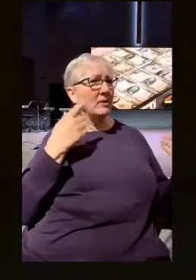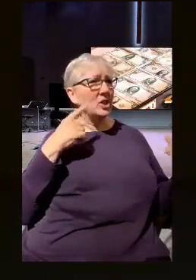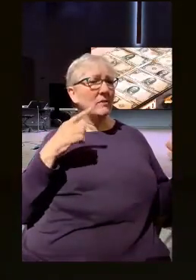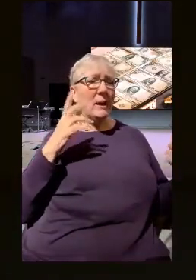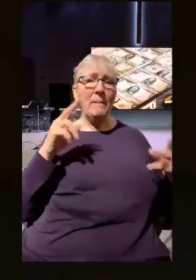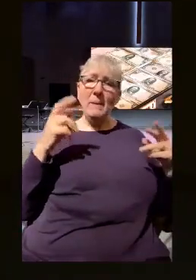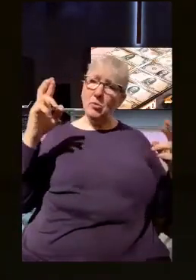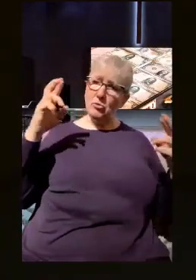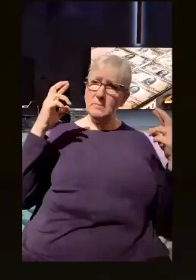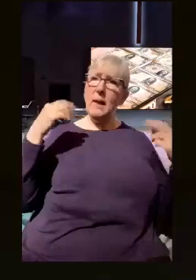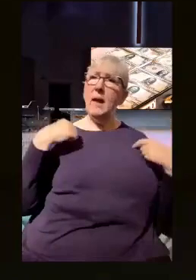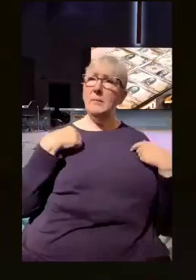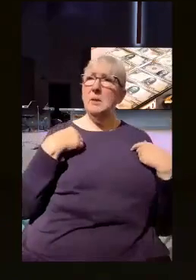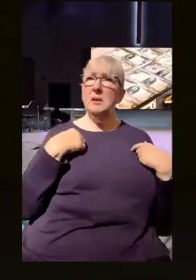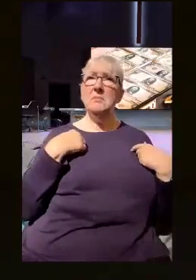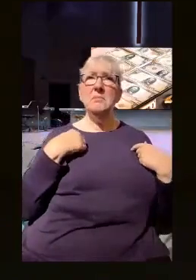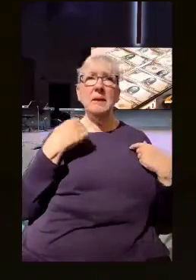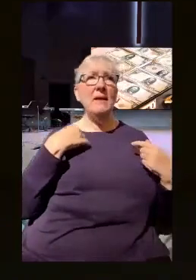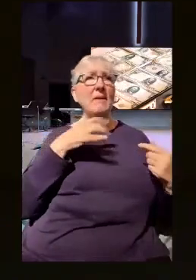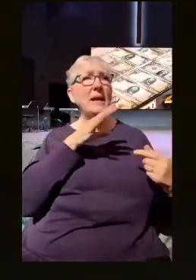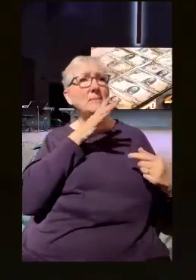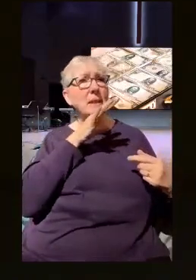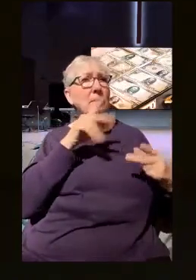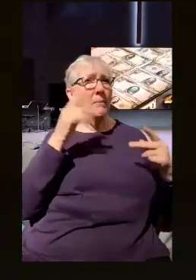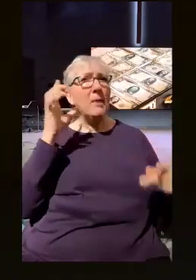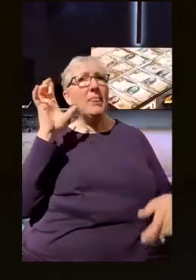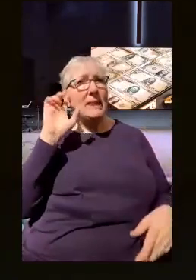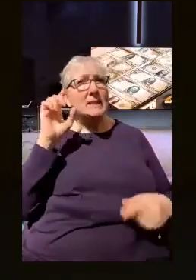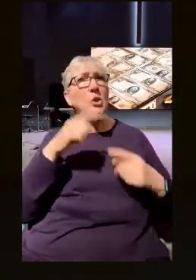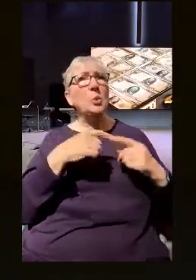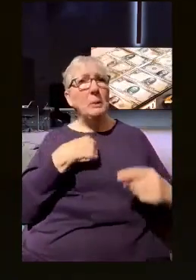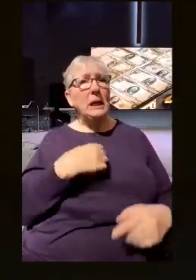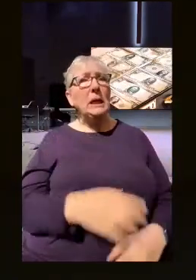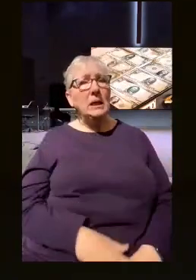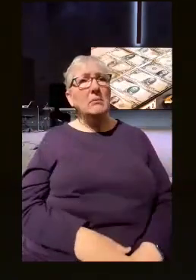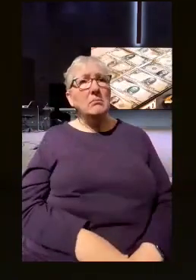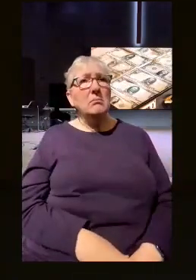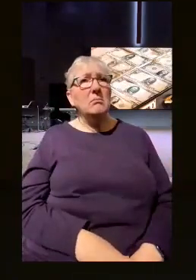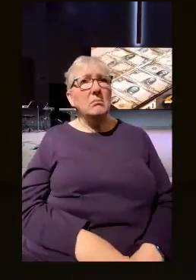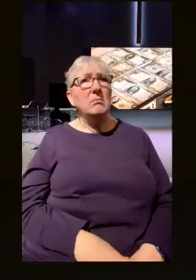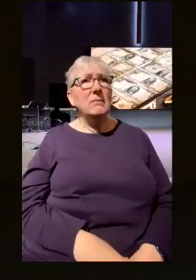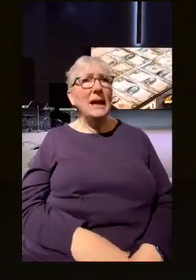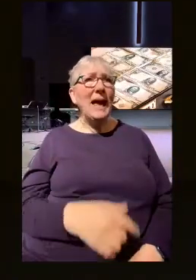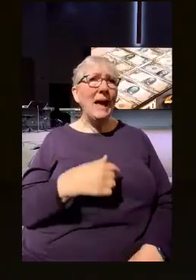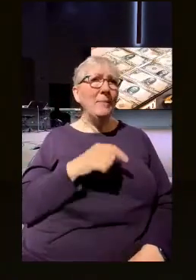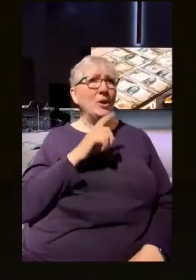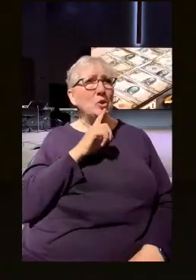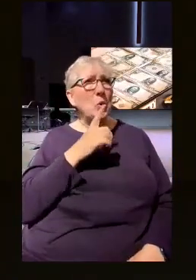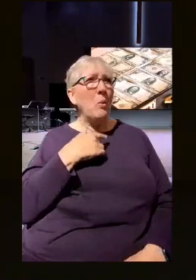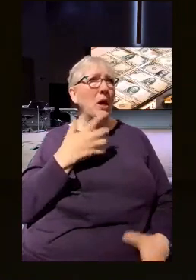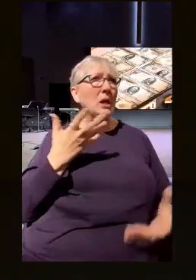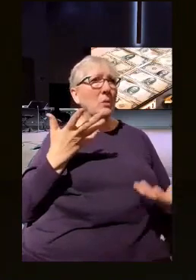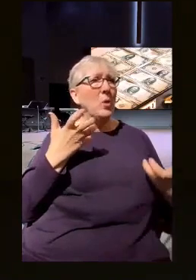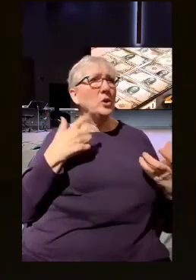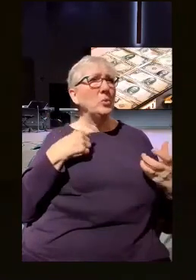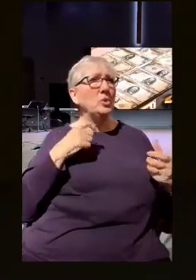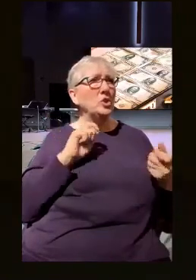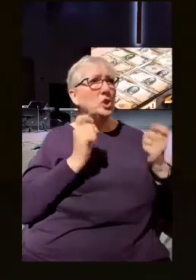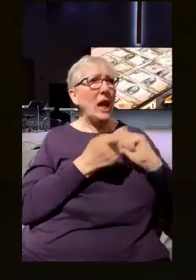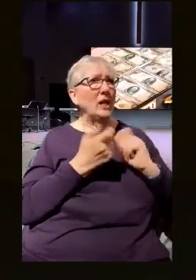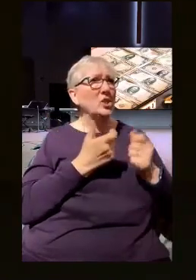listen. Things are pretty good. I feel like I'm in control. And I'm just not really sure. Like, why do I need God's